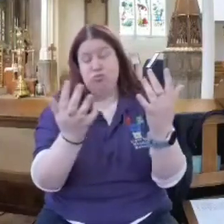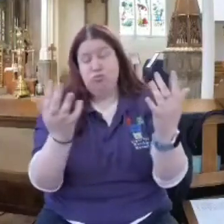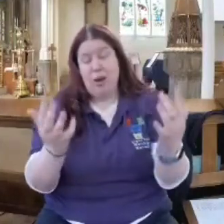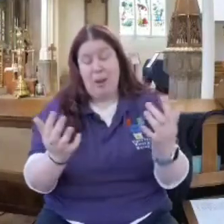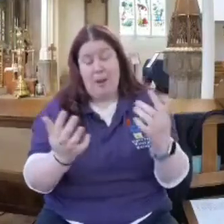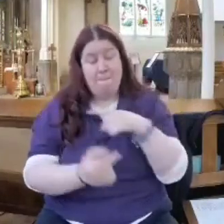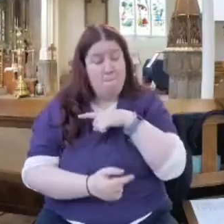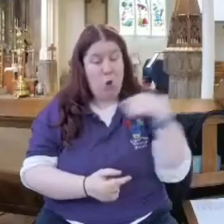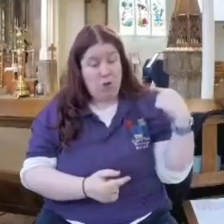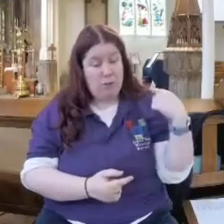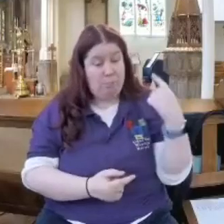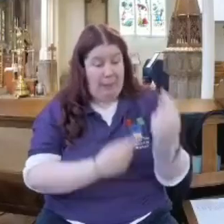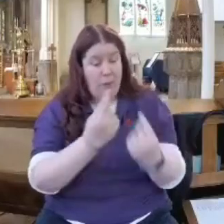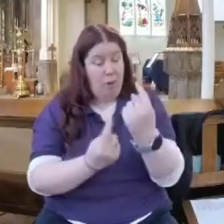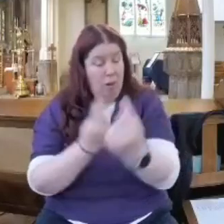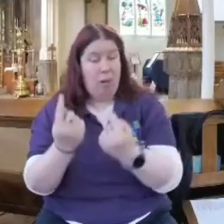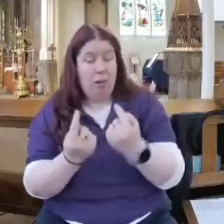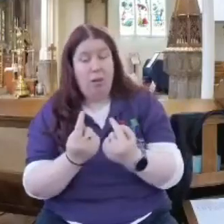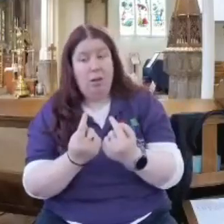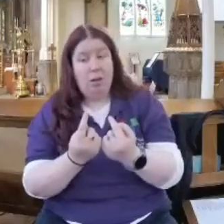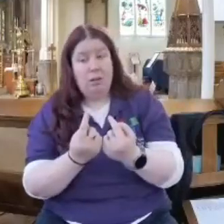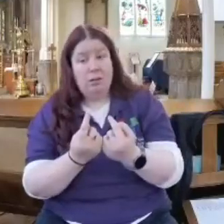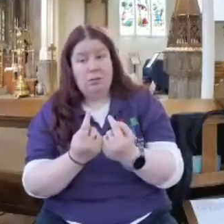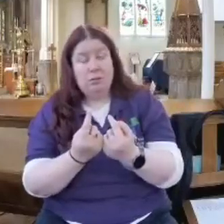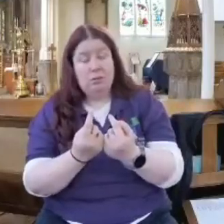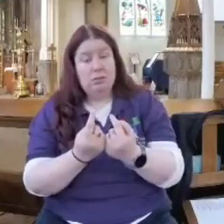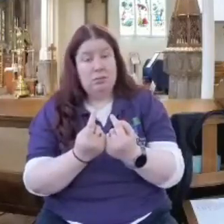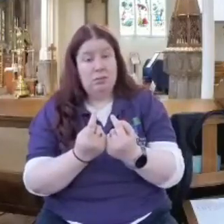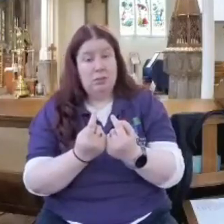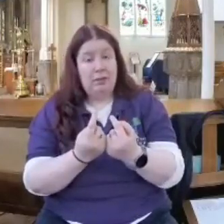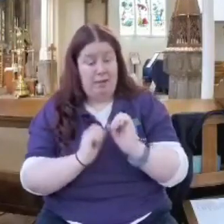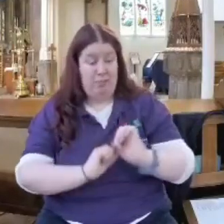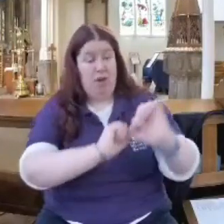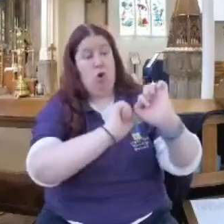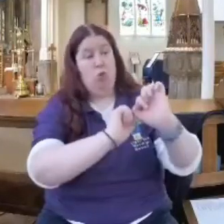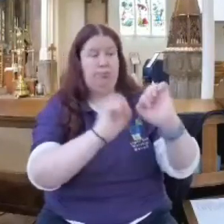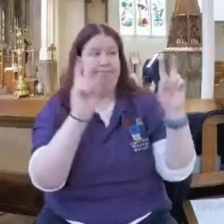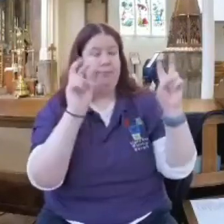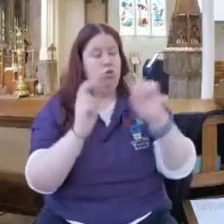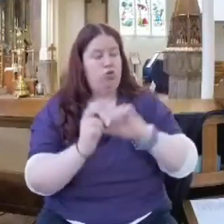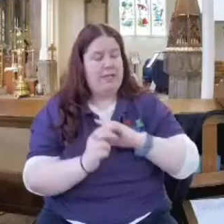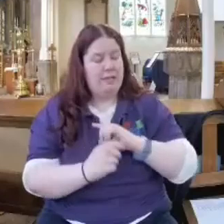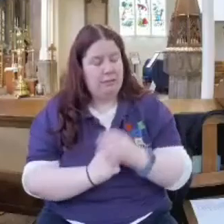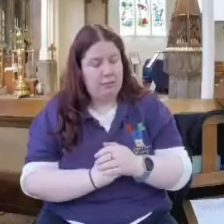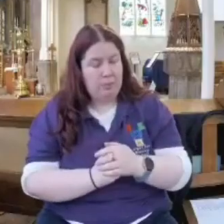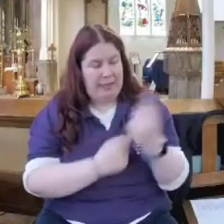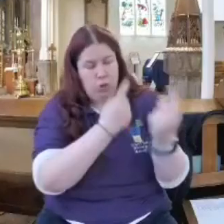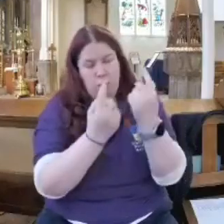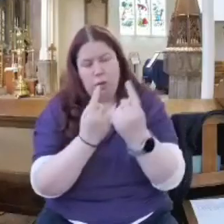proportions of their own populations. And each specifically rejected